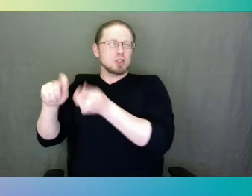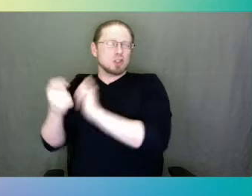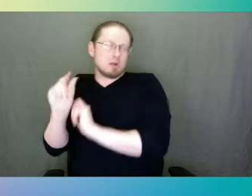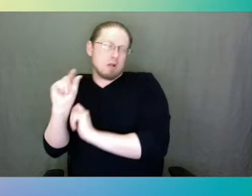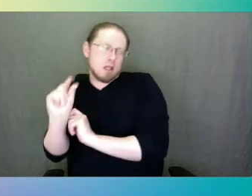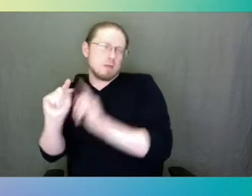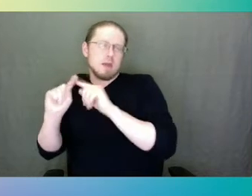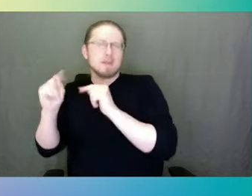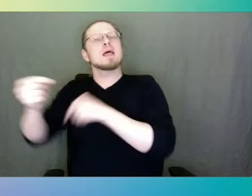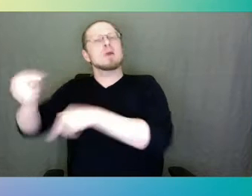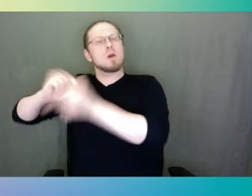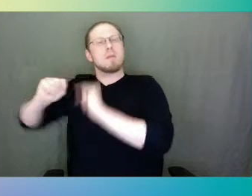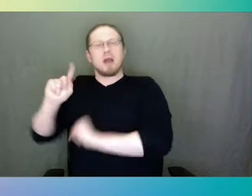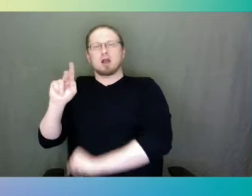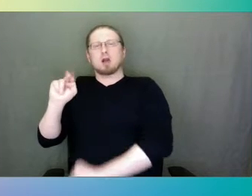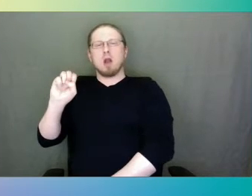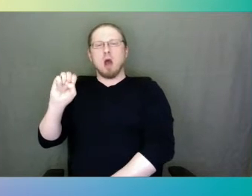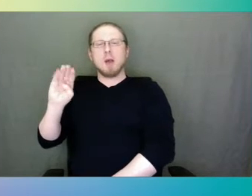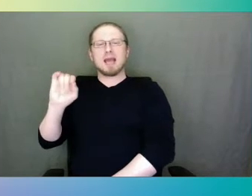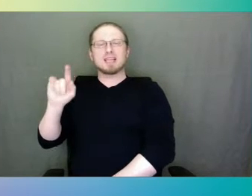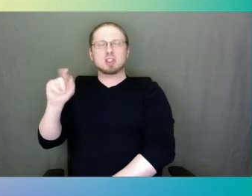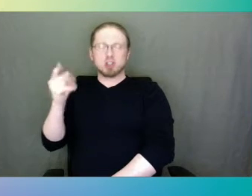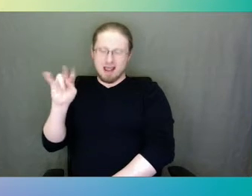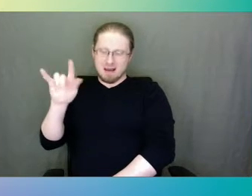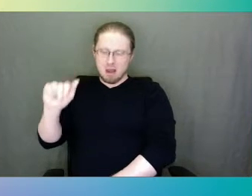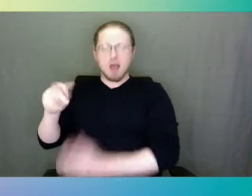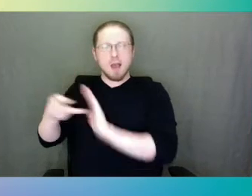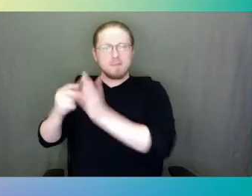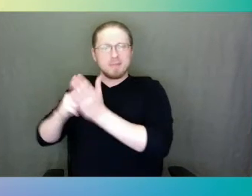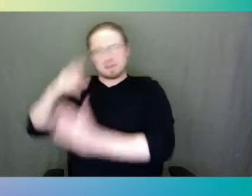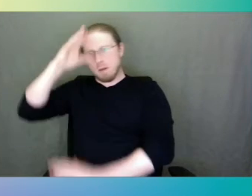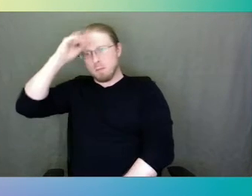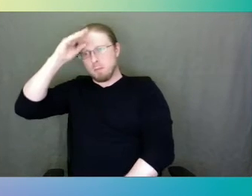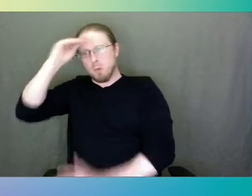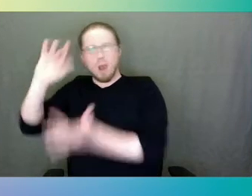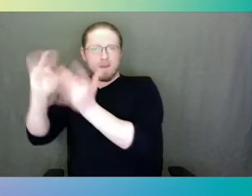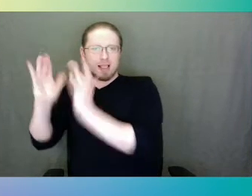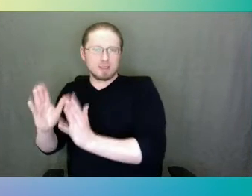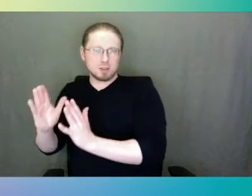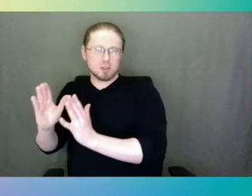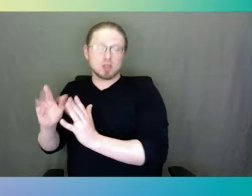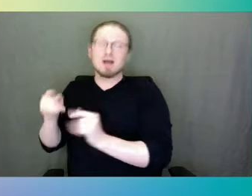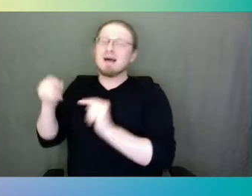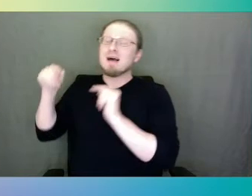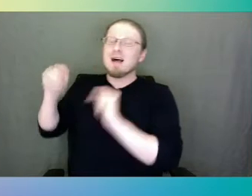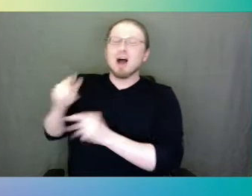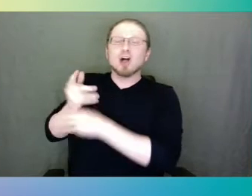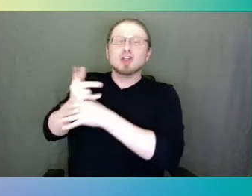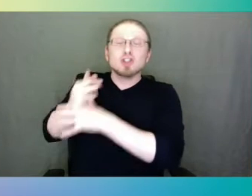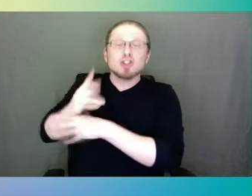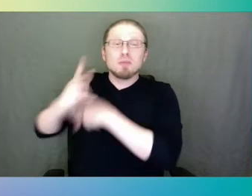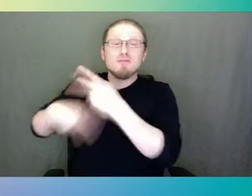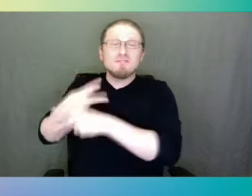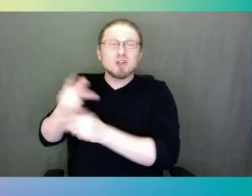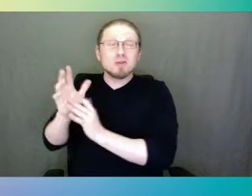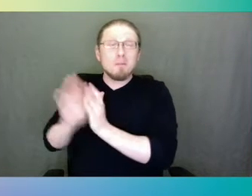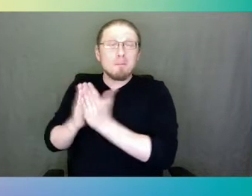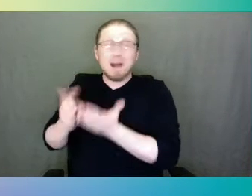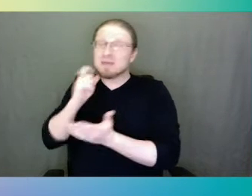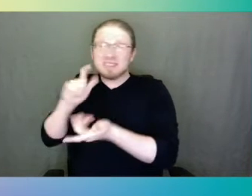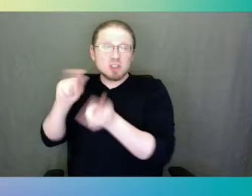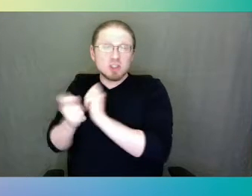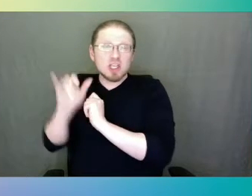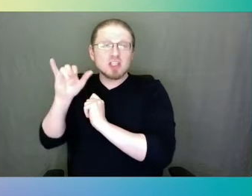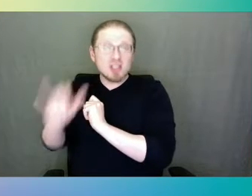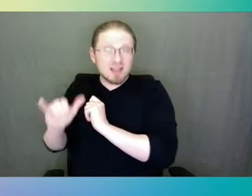not change this in German to the word homosexual until 1983, when an